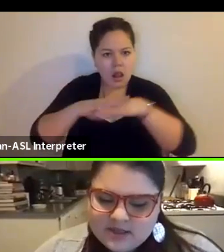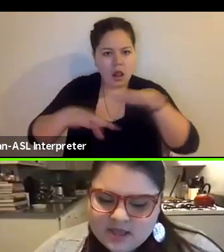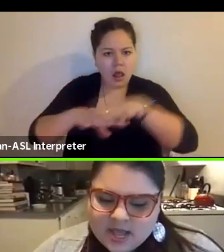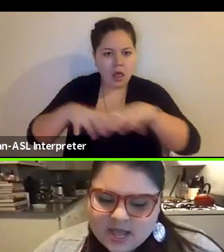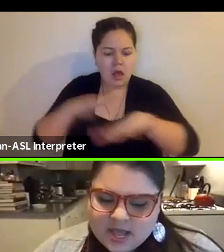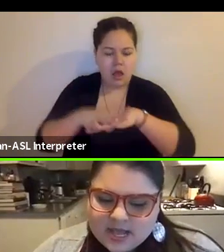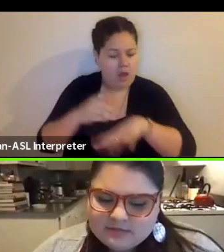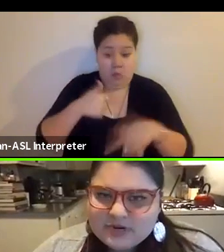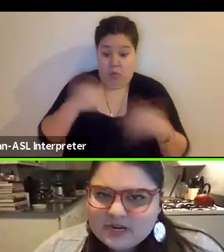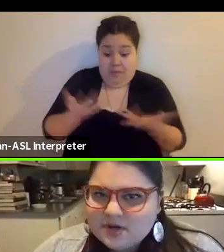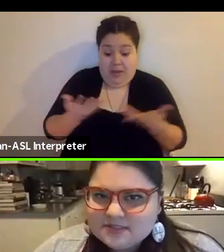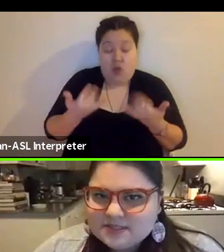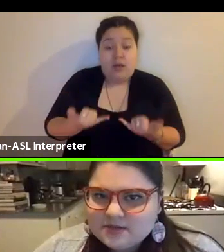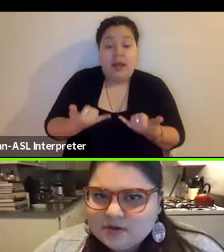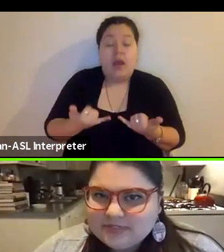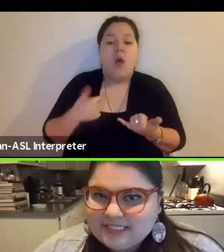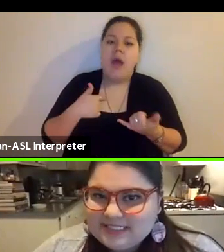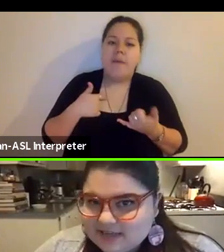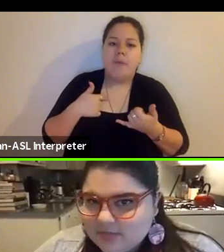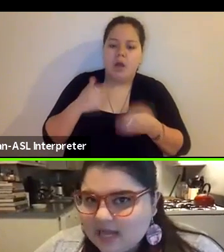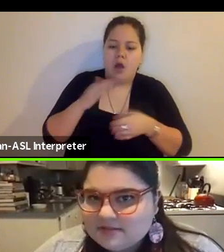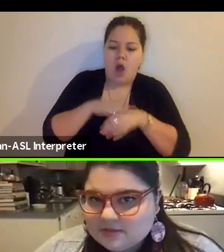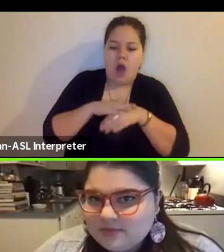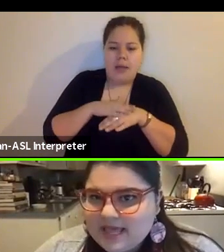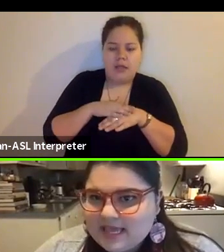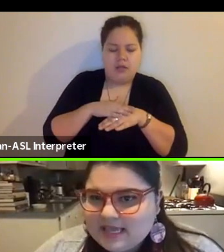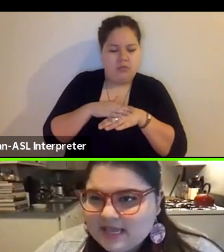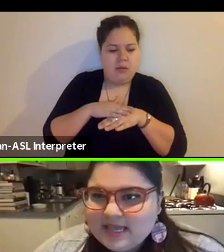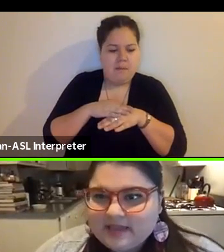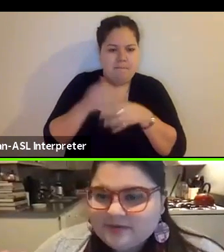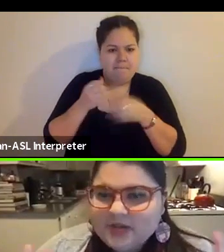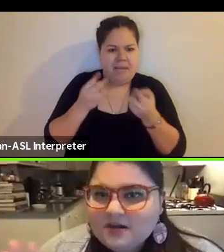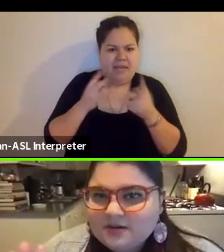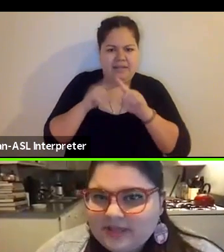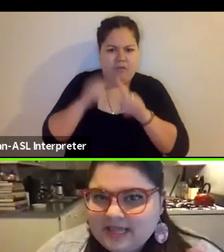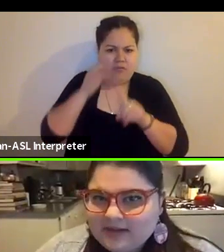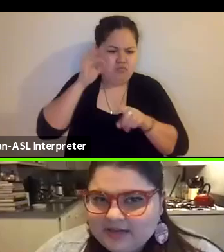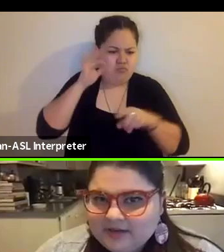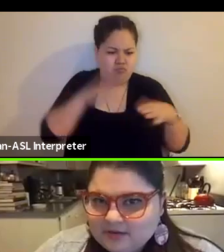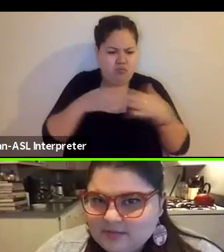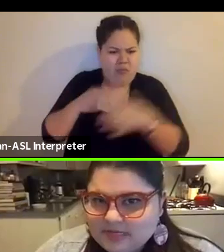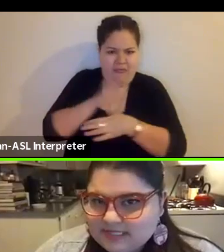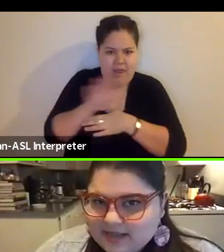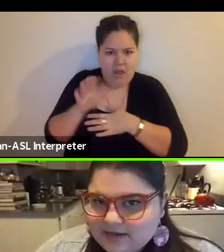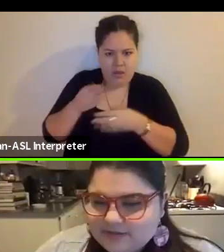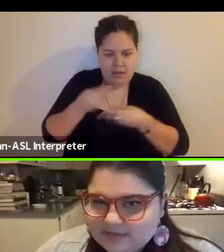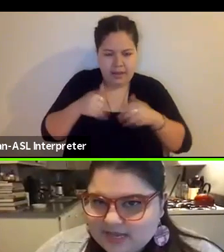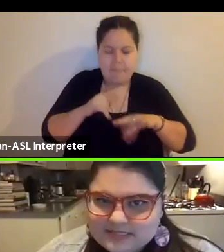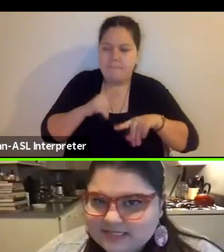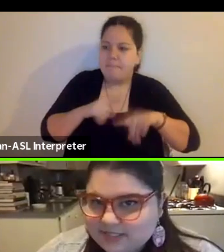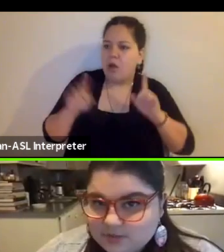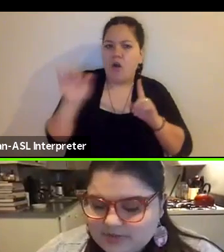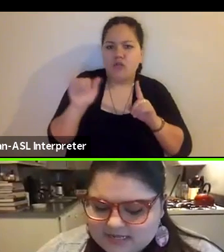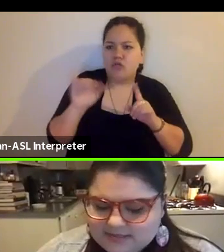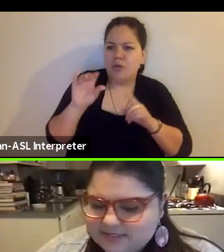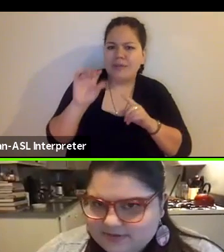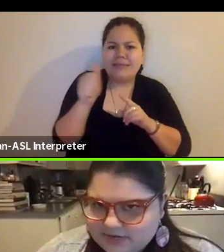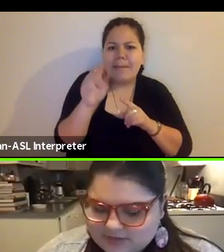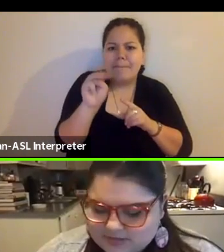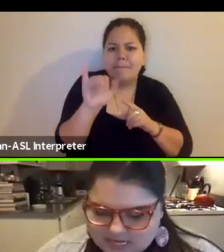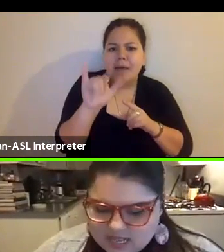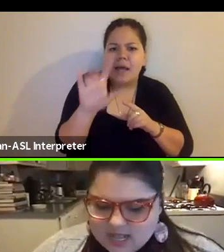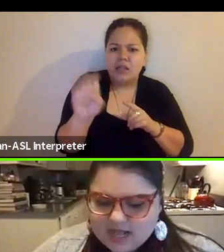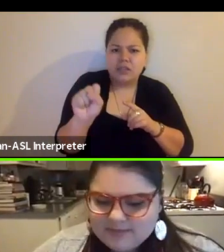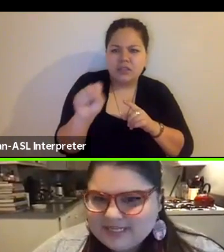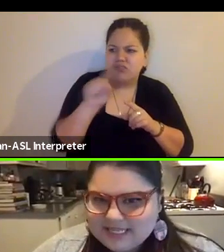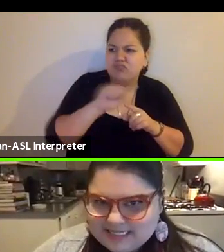Nation, but I'm also only 10 miles away. And for y'all who ain't out here in Oklahoma in the South, 10 miles is like 2 minutes. So very